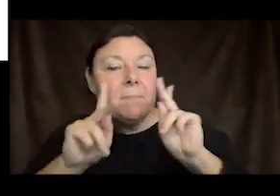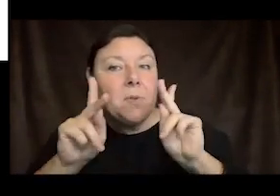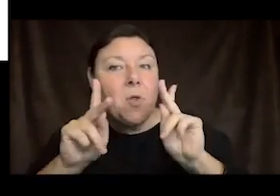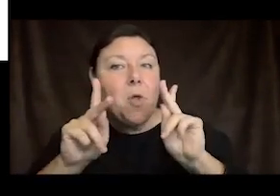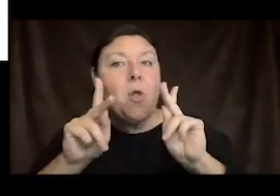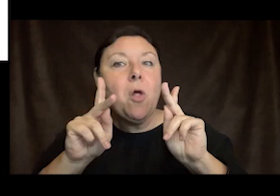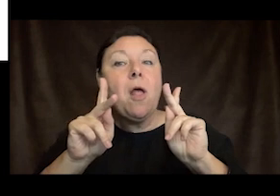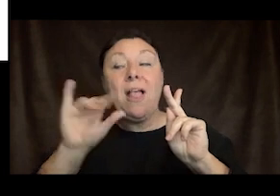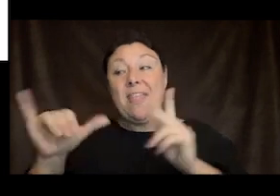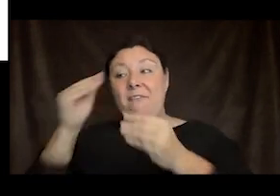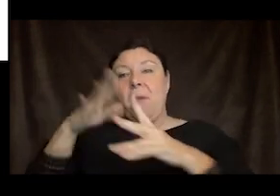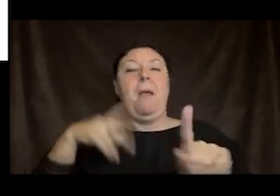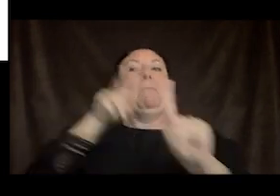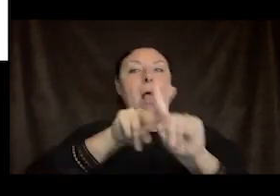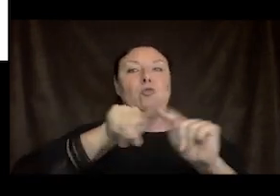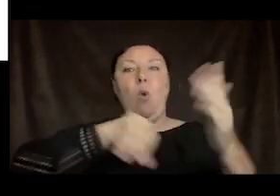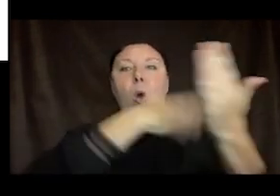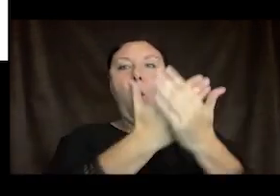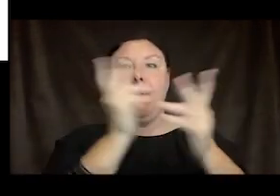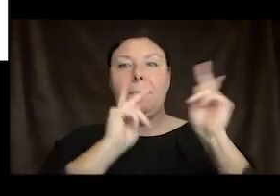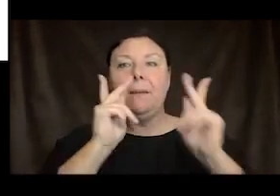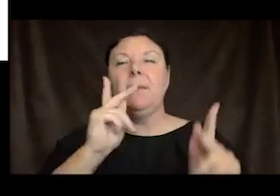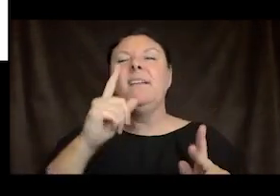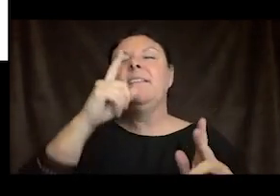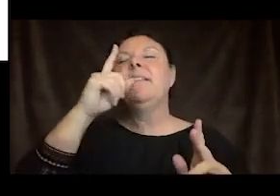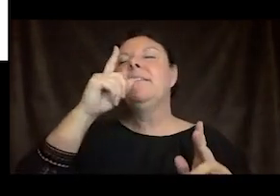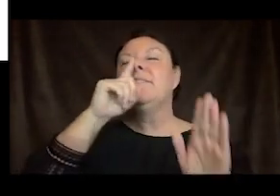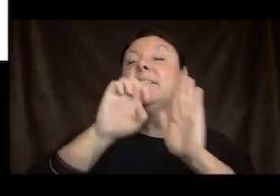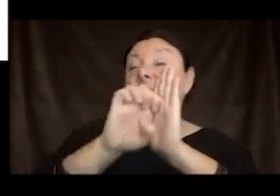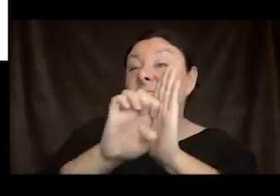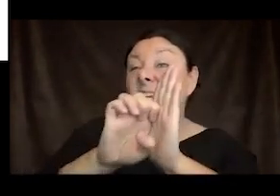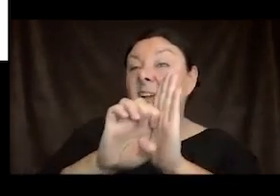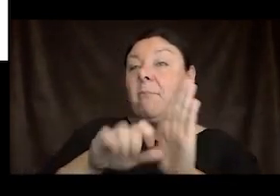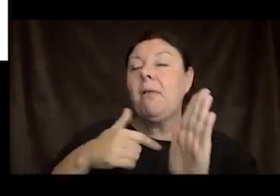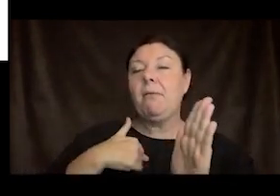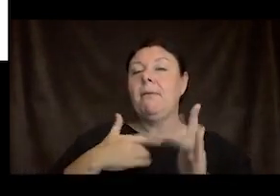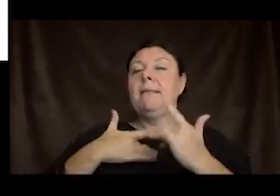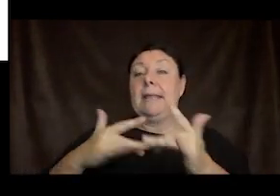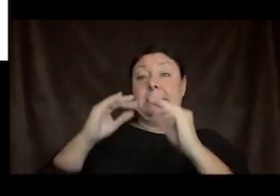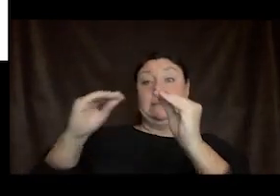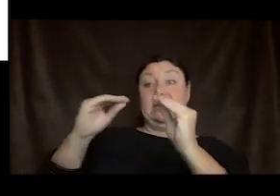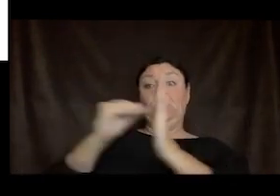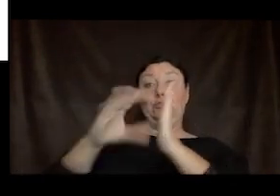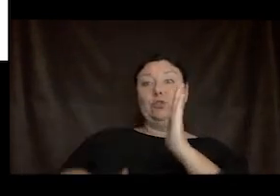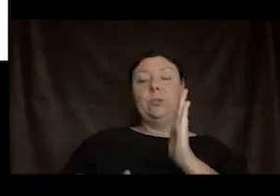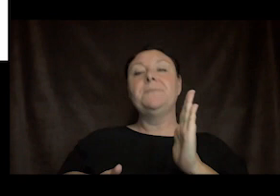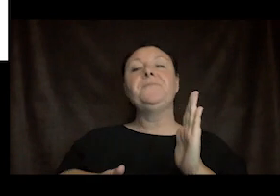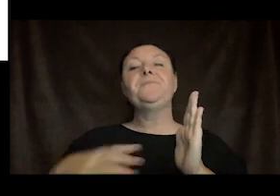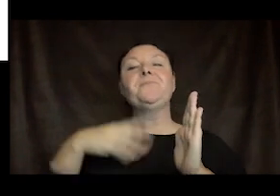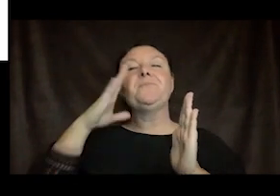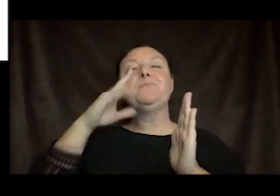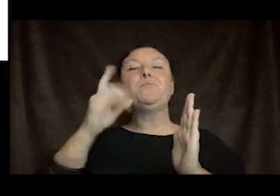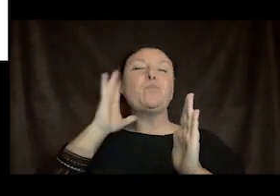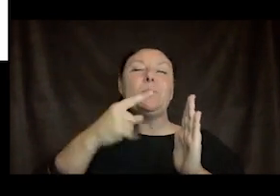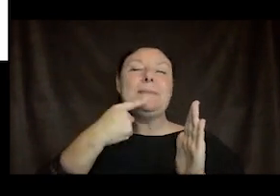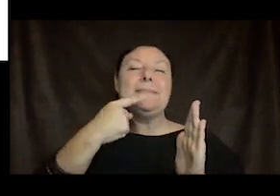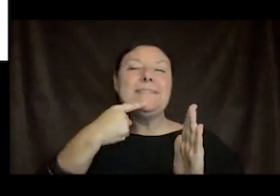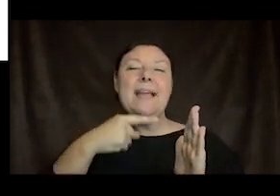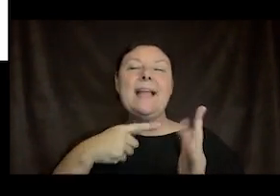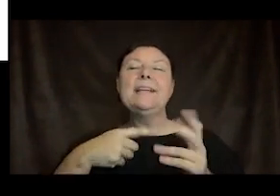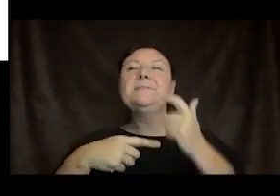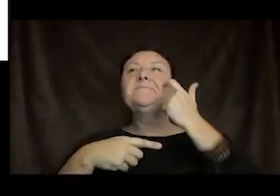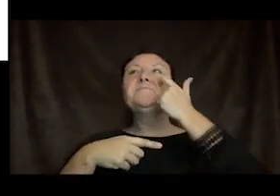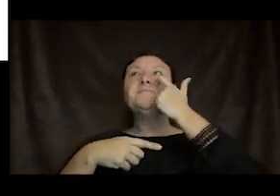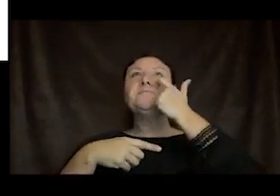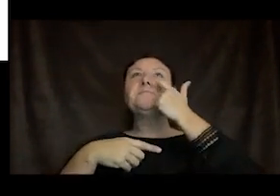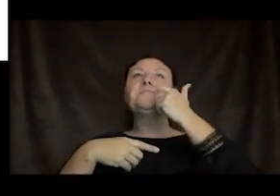to everyone in the group. So an example I often use with my students is, how many of you have, and I can't see, you can't